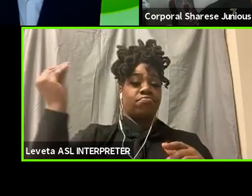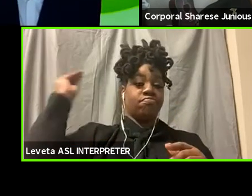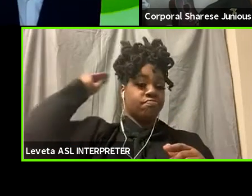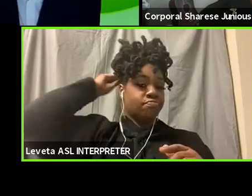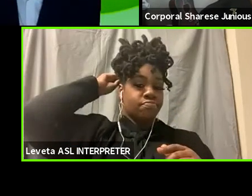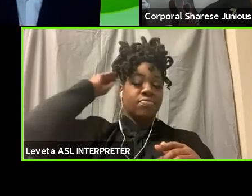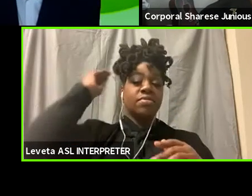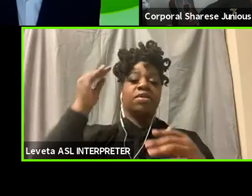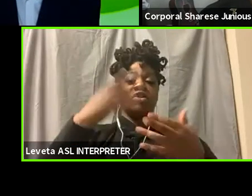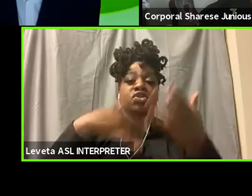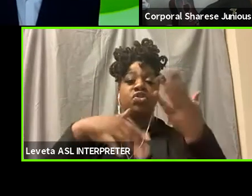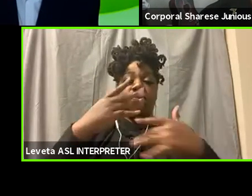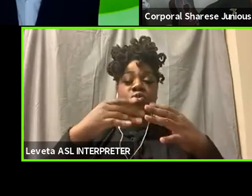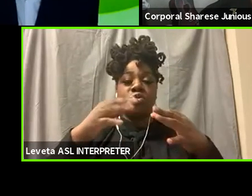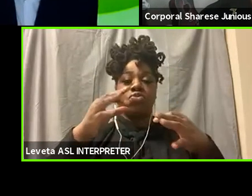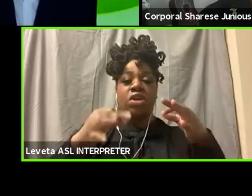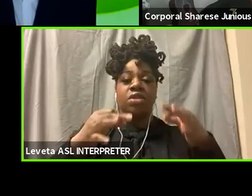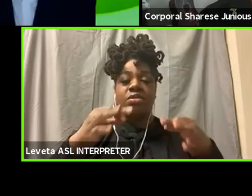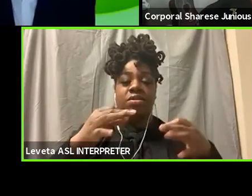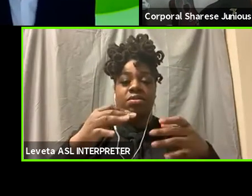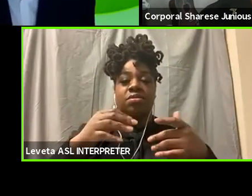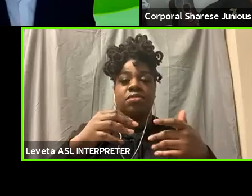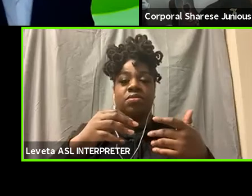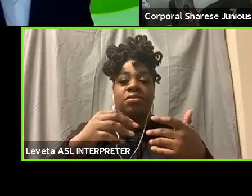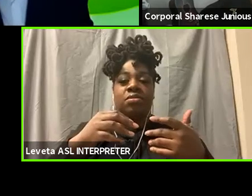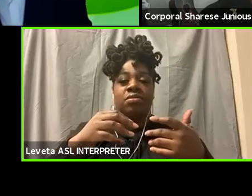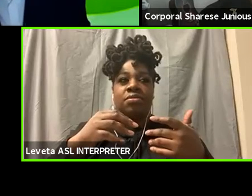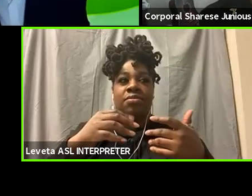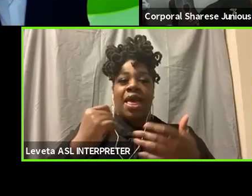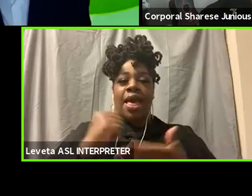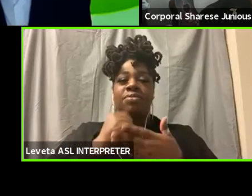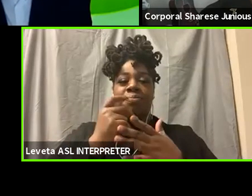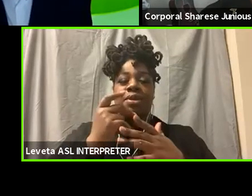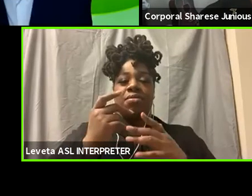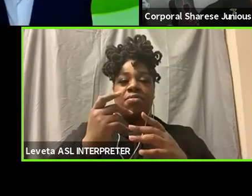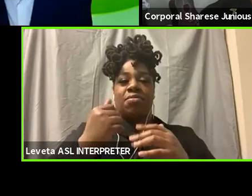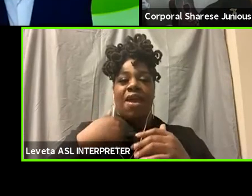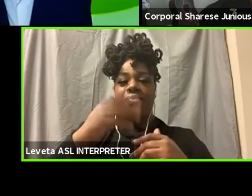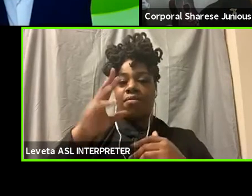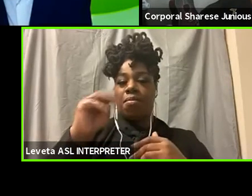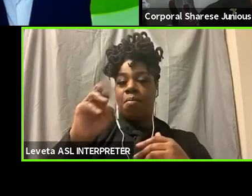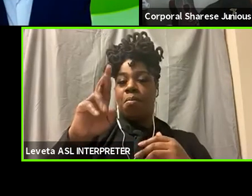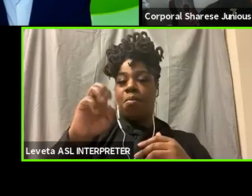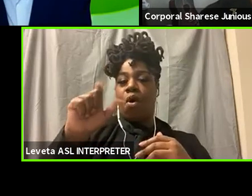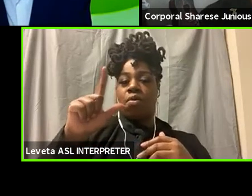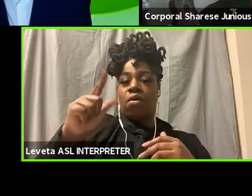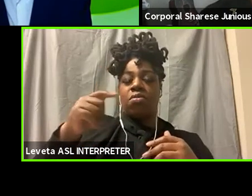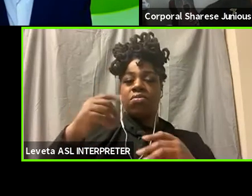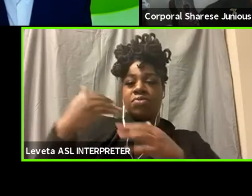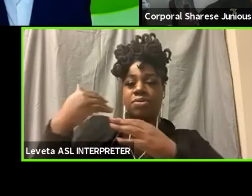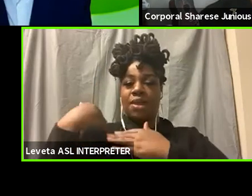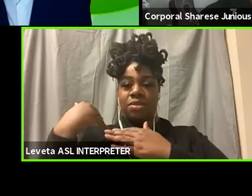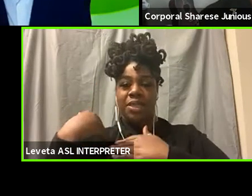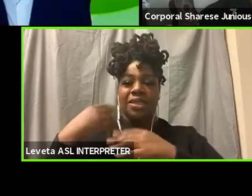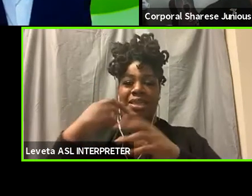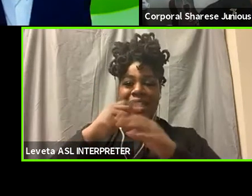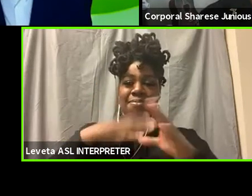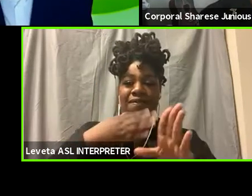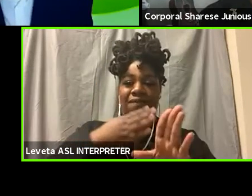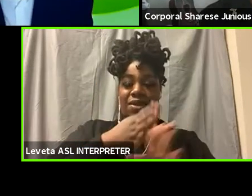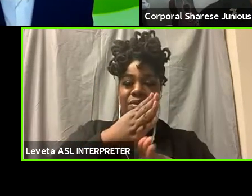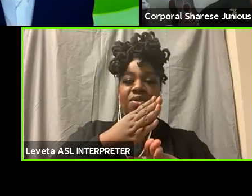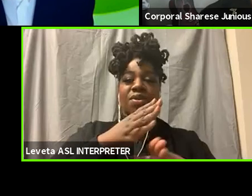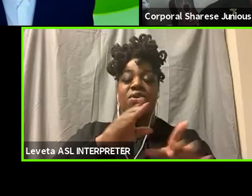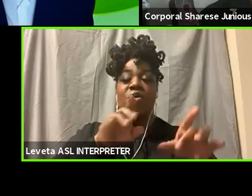gives moral calling to my work, but also really important, a social justice framework gave me the capacity to go from the